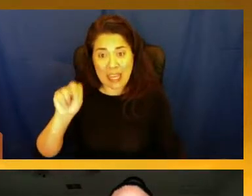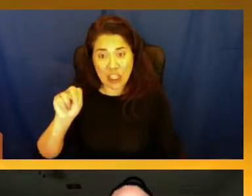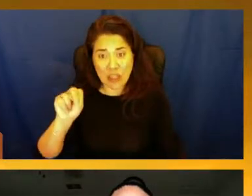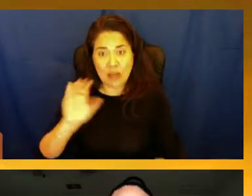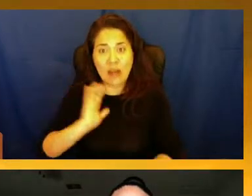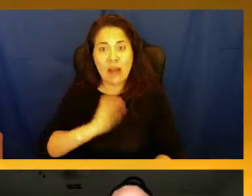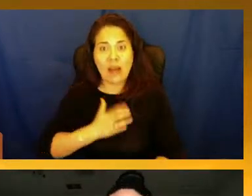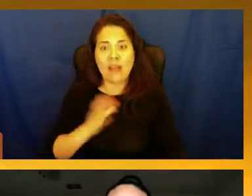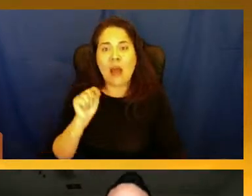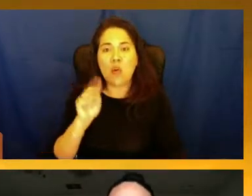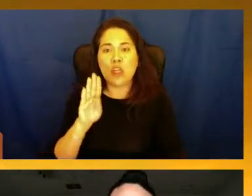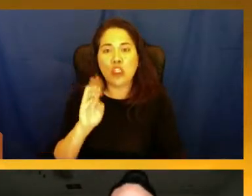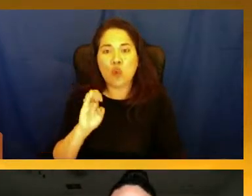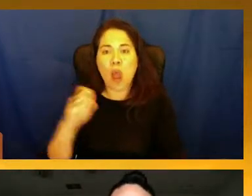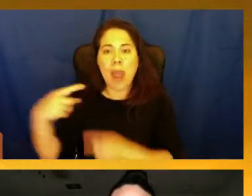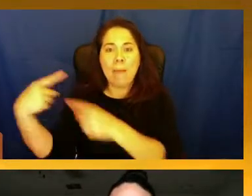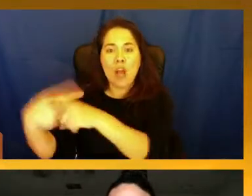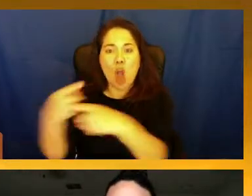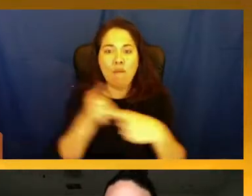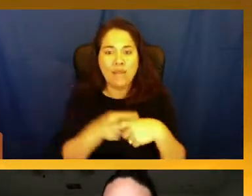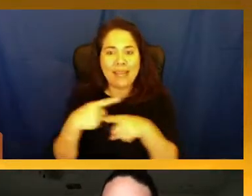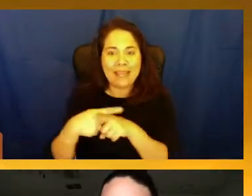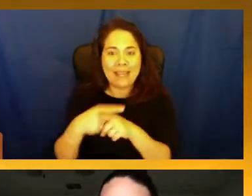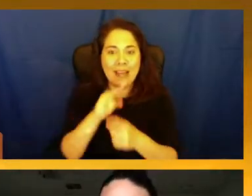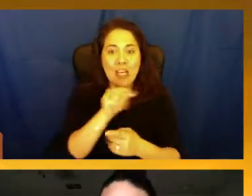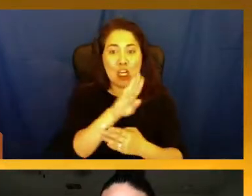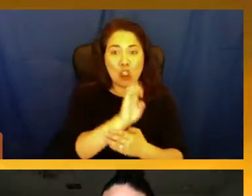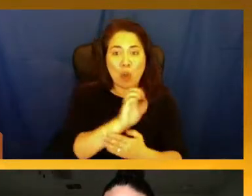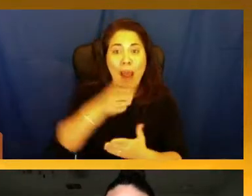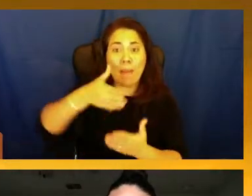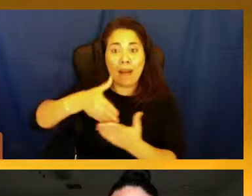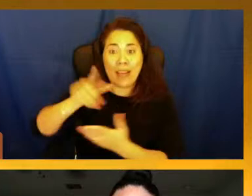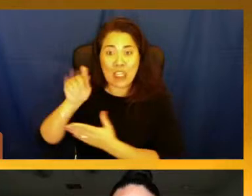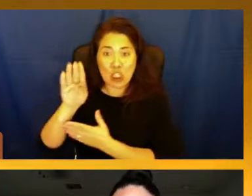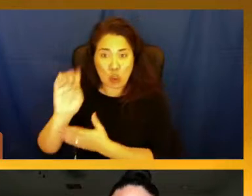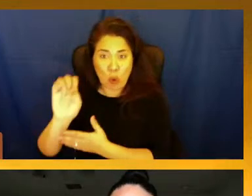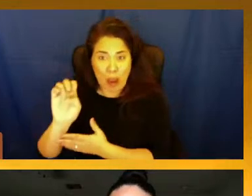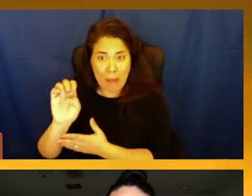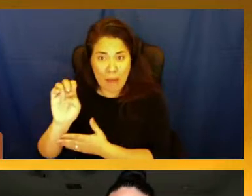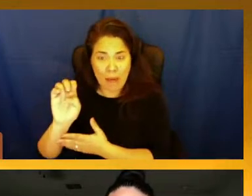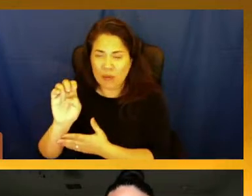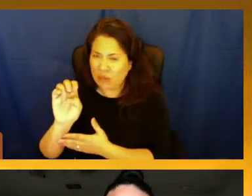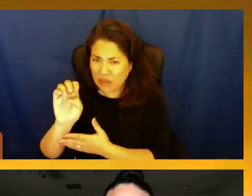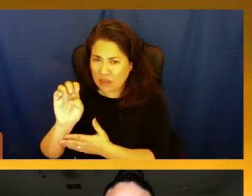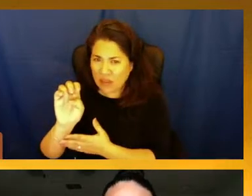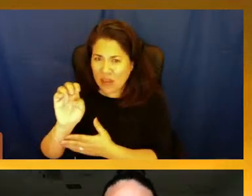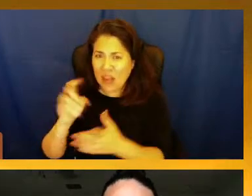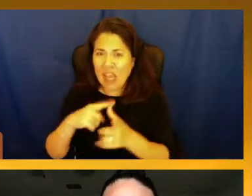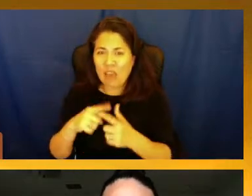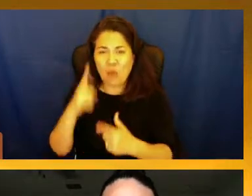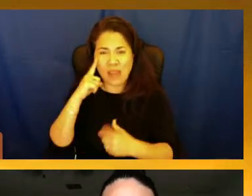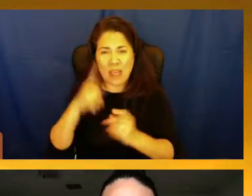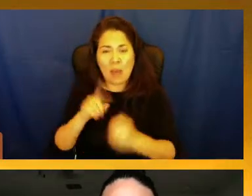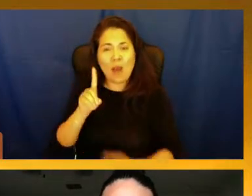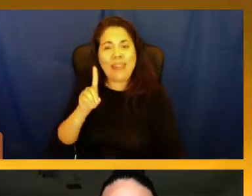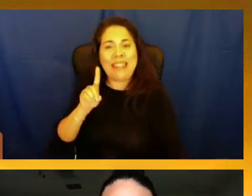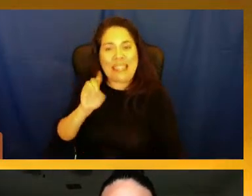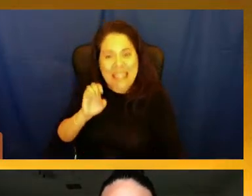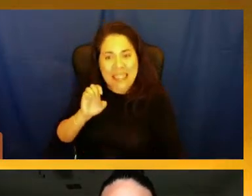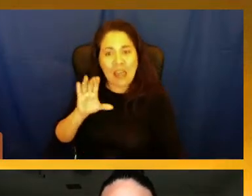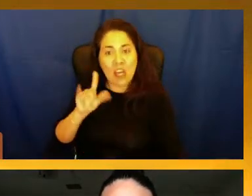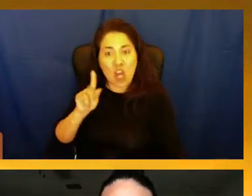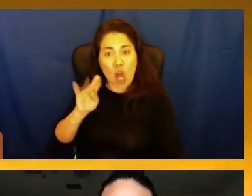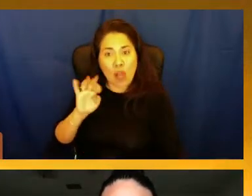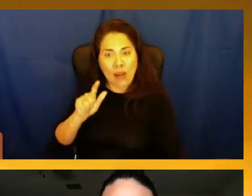tribal conflicts. Yep. The decolonization has to come with us being able